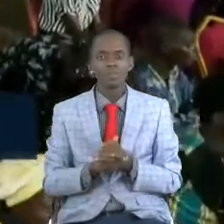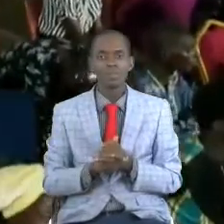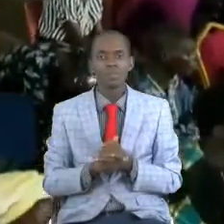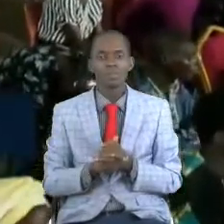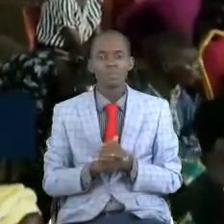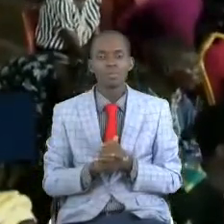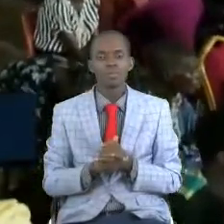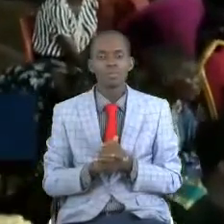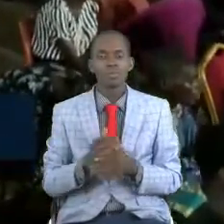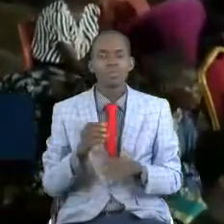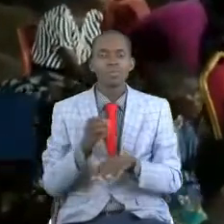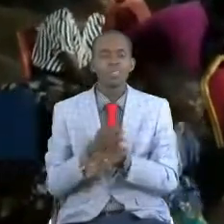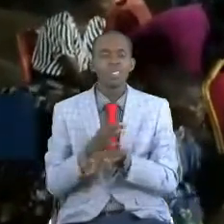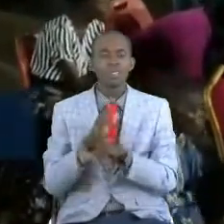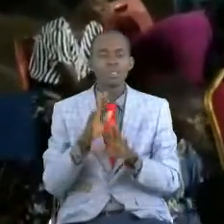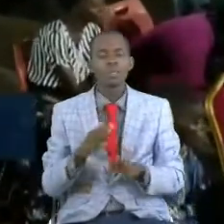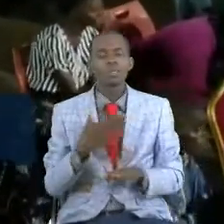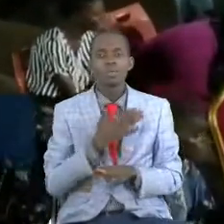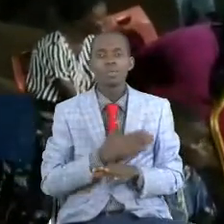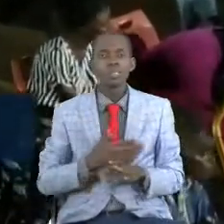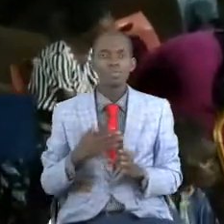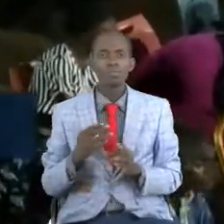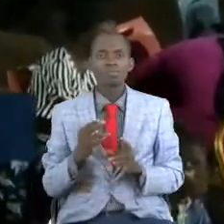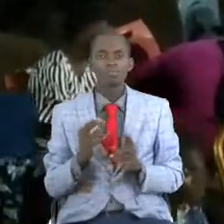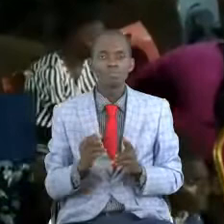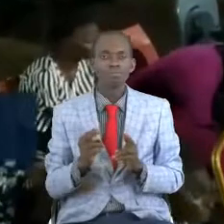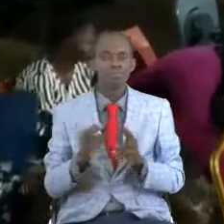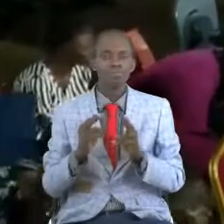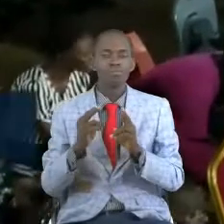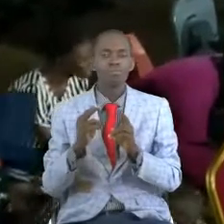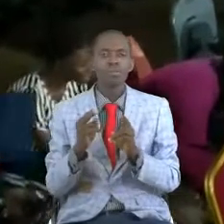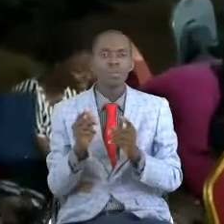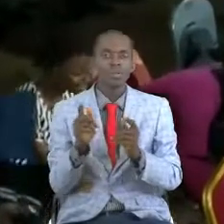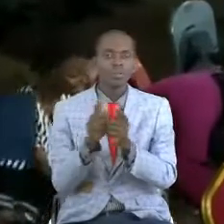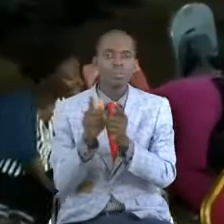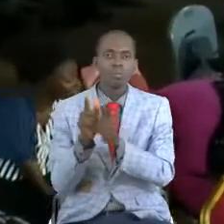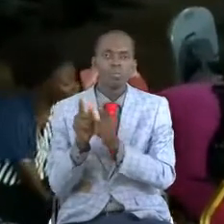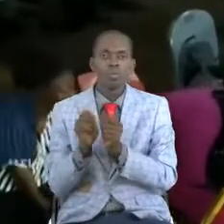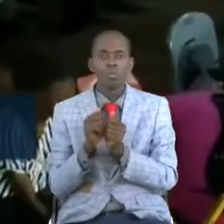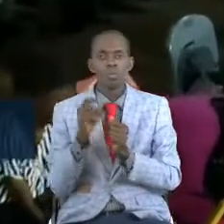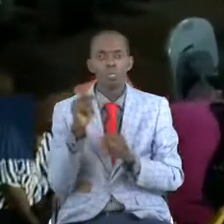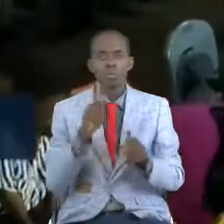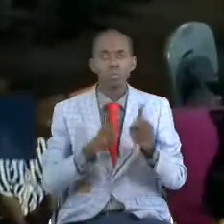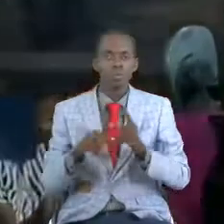Counselors, please quickly get to all those who are standing.